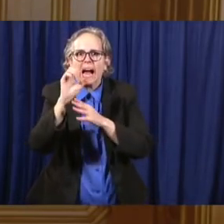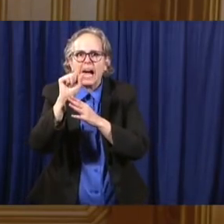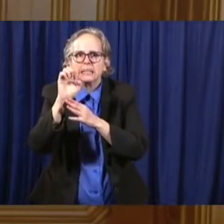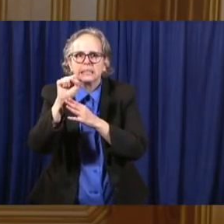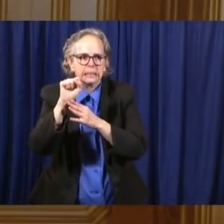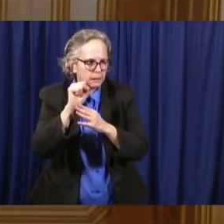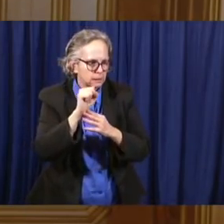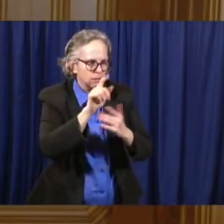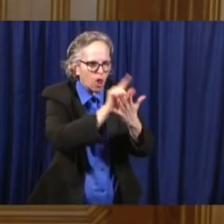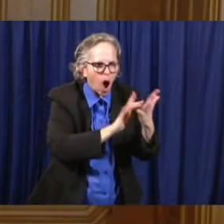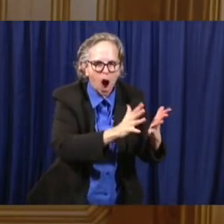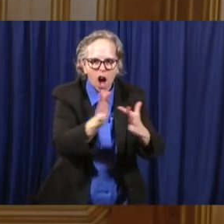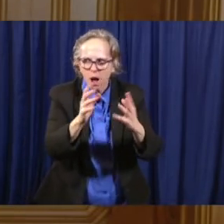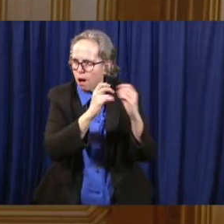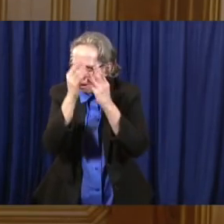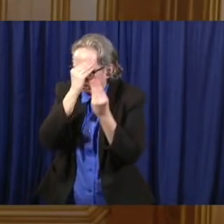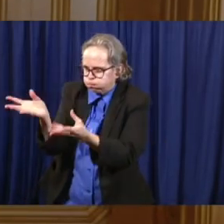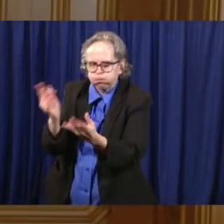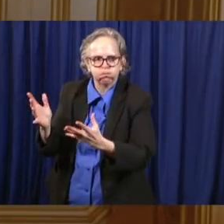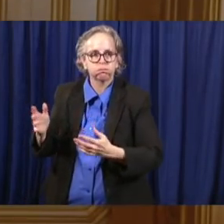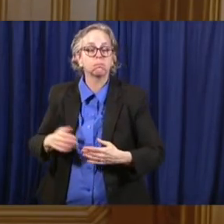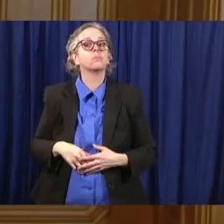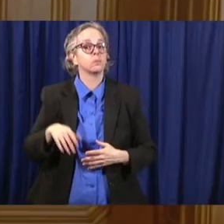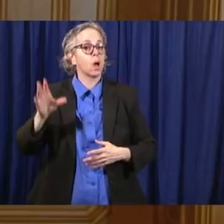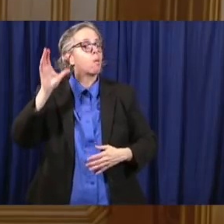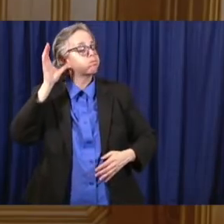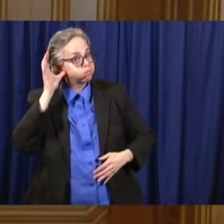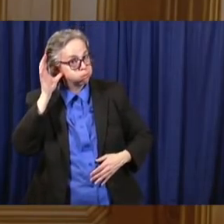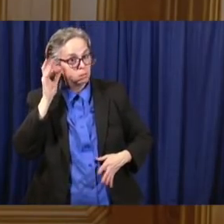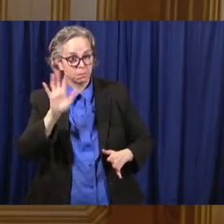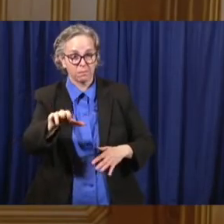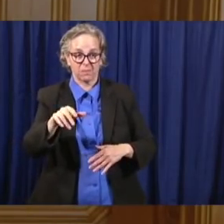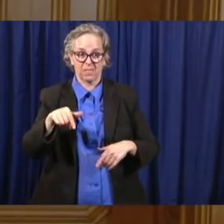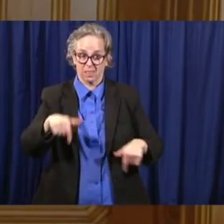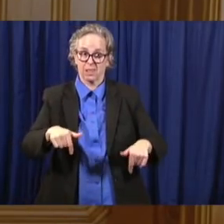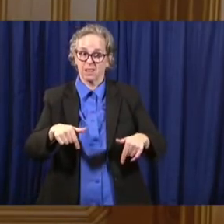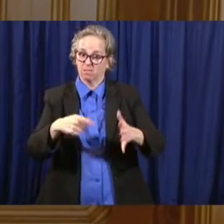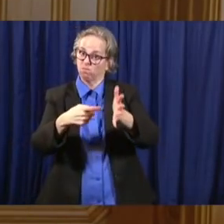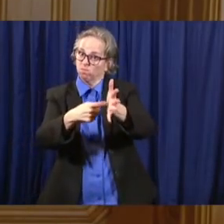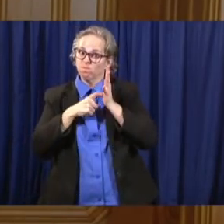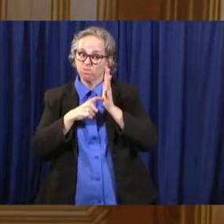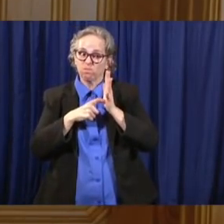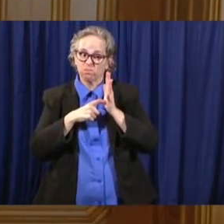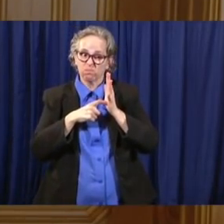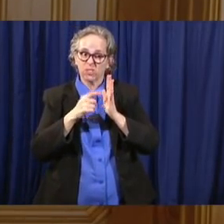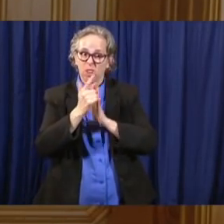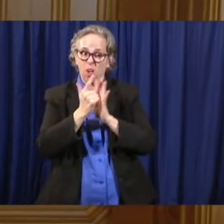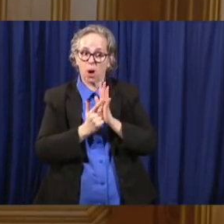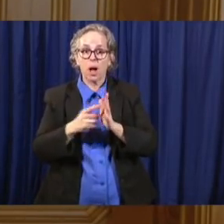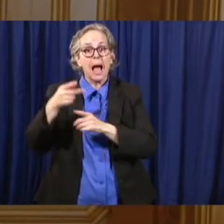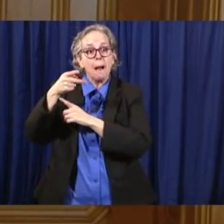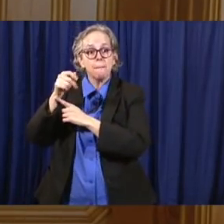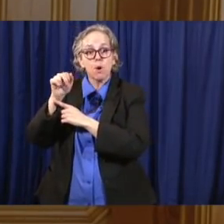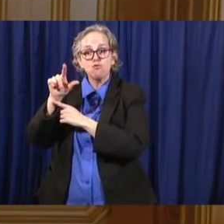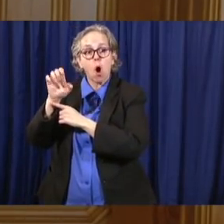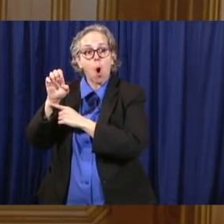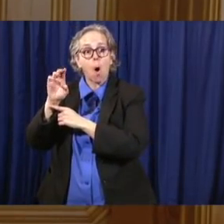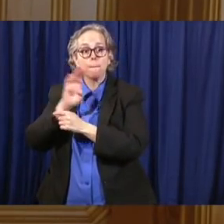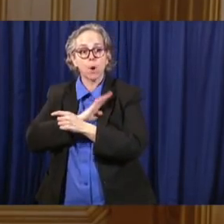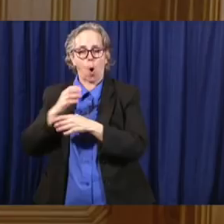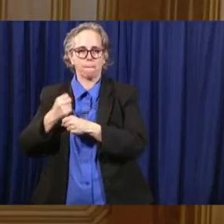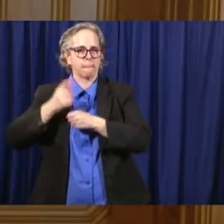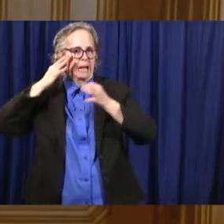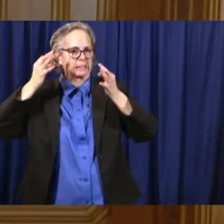requirement that the parole board consider and make a recommendation on each of these cases. In those cases where there